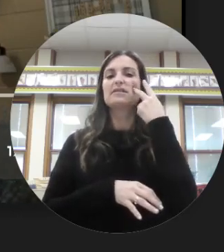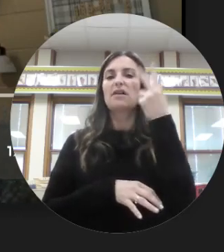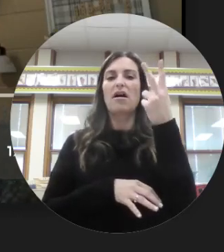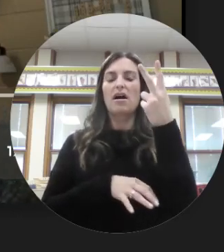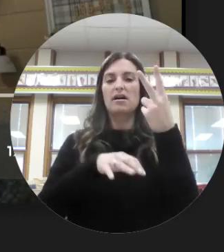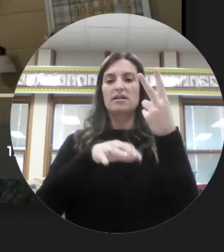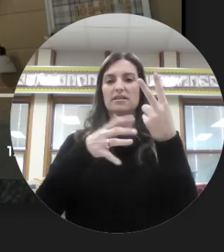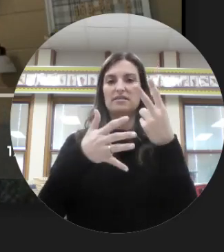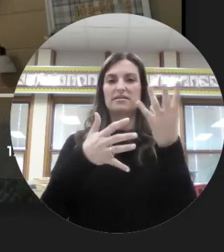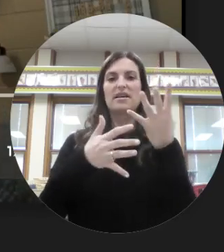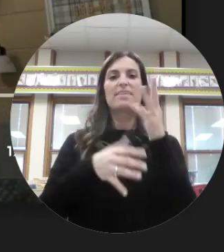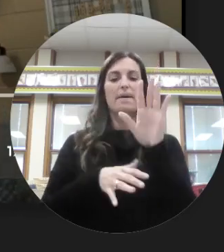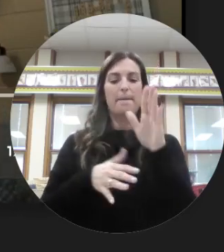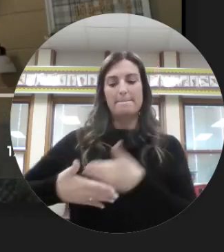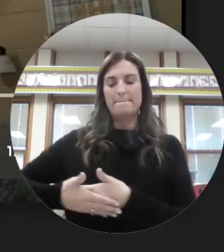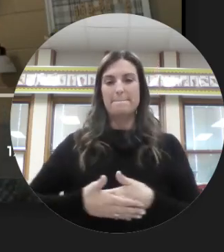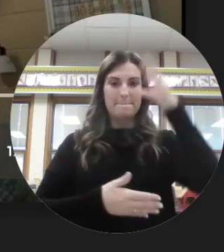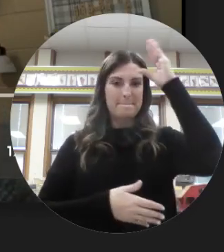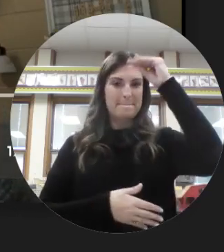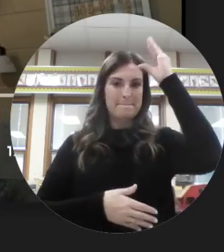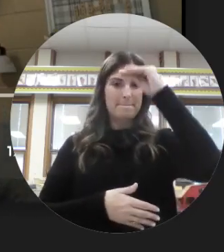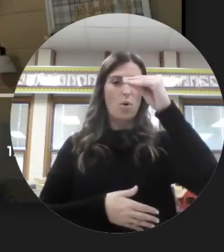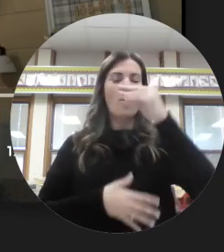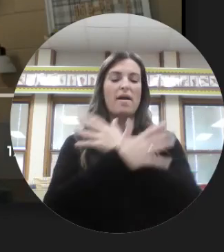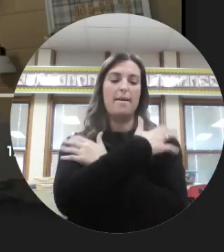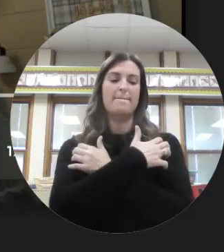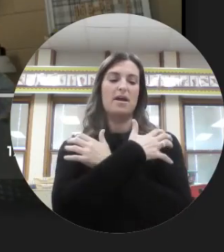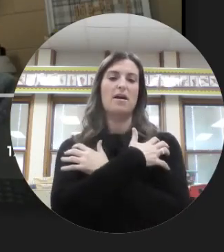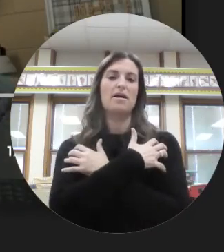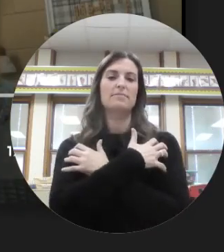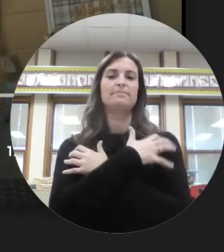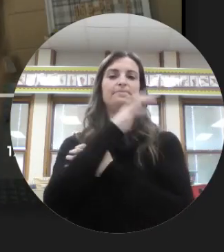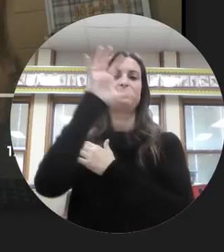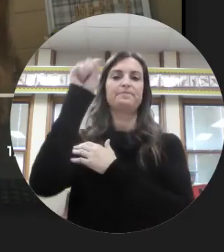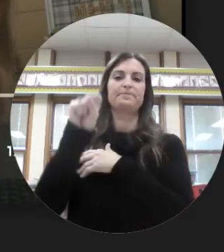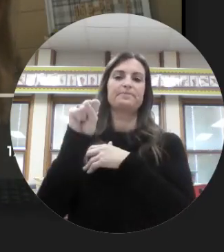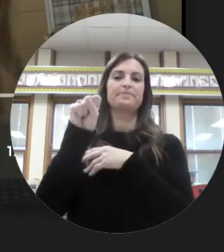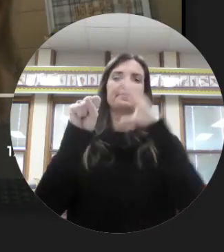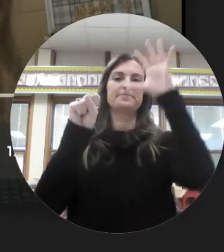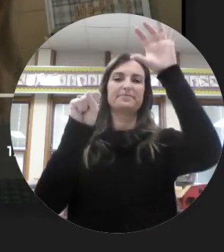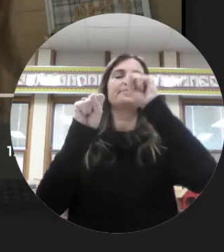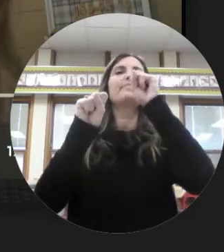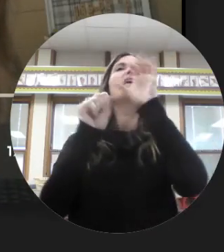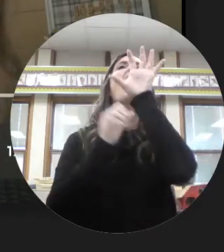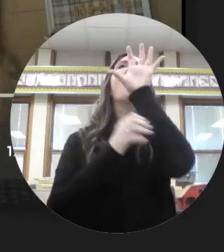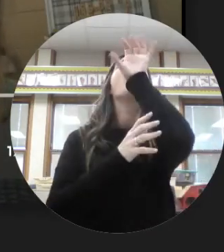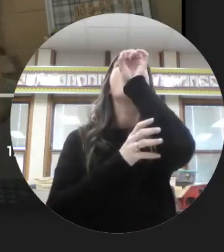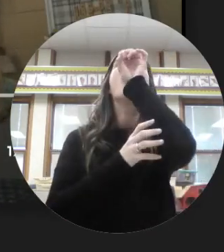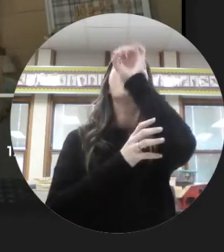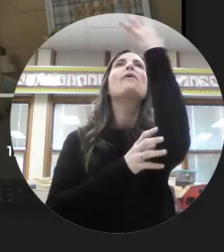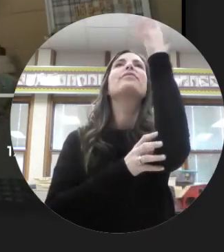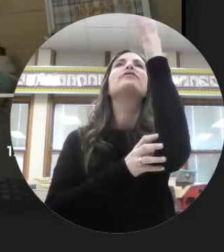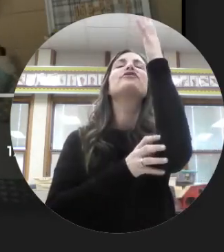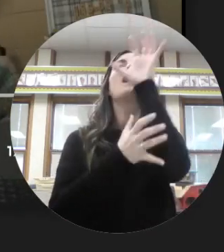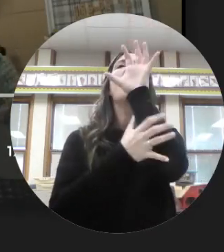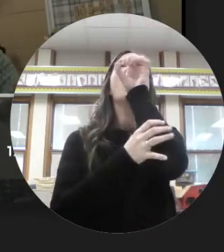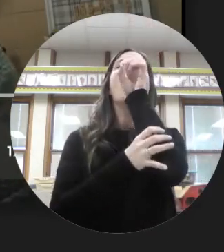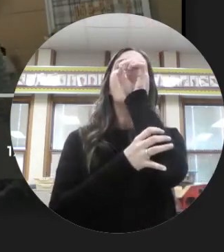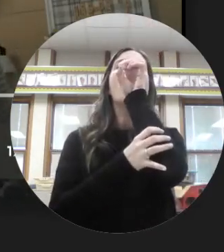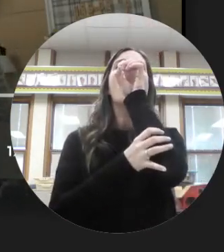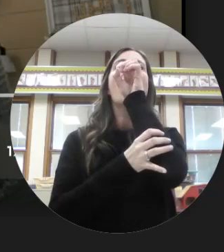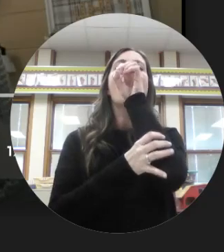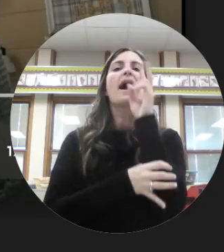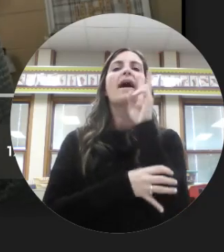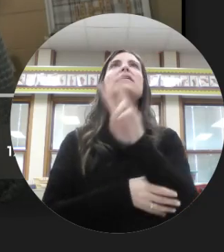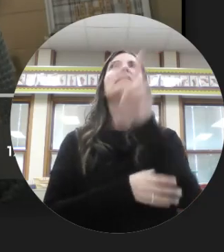cliffside. Thorn. His full weight hung from a tree that was rooted to the rock wall. He gripped the tree tightly in his jaws, and he